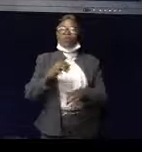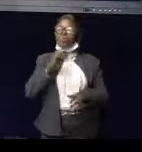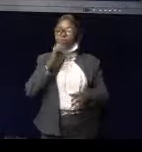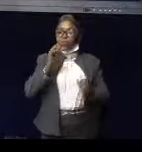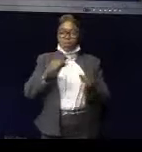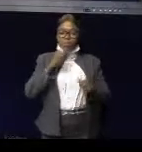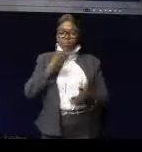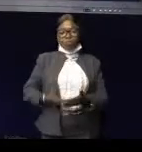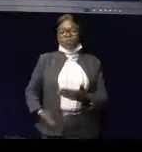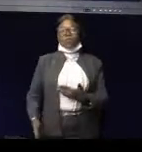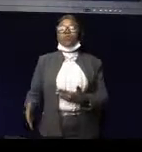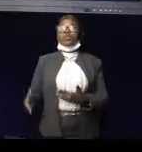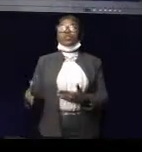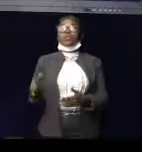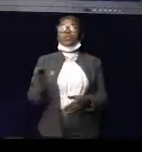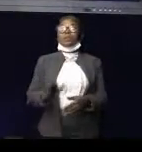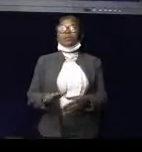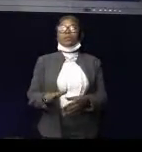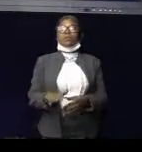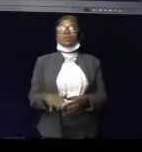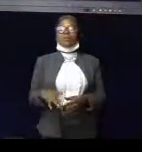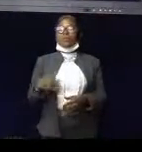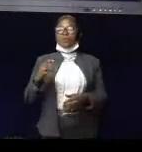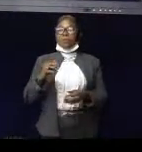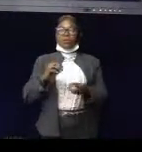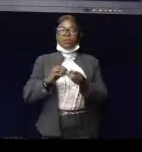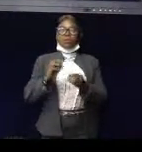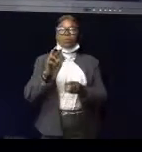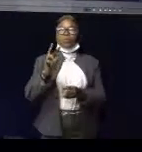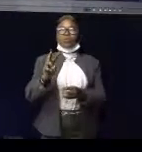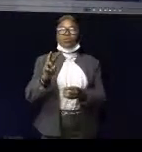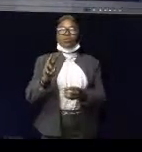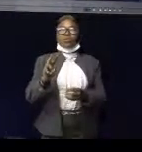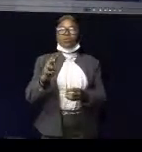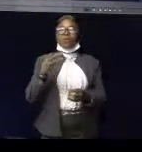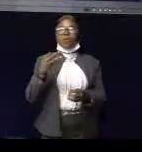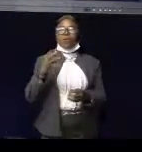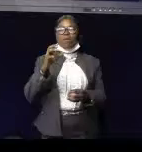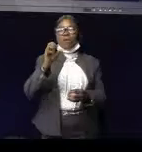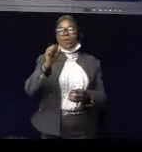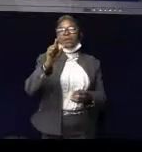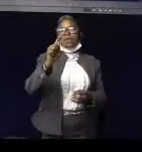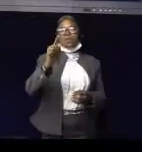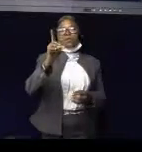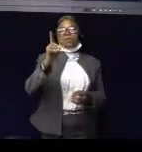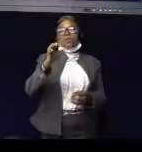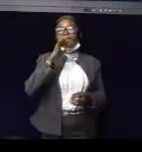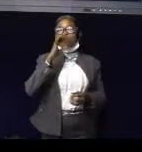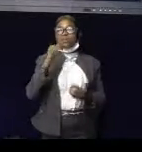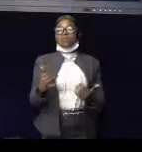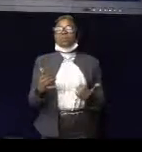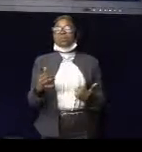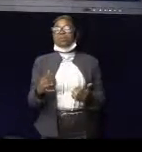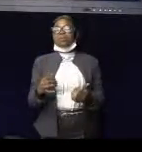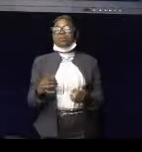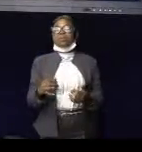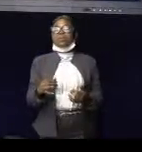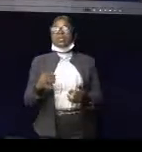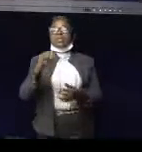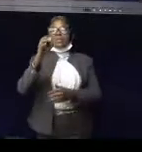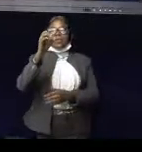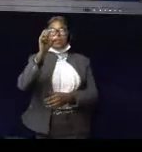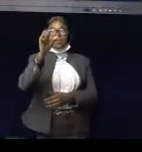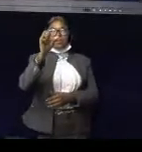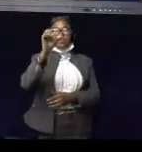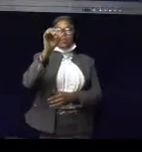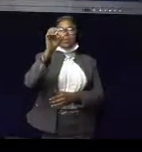about gonorrhea. Let's look at another one. The second example of STD is that I want to talk about now is